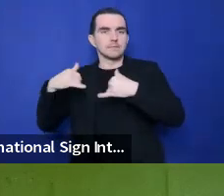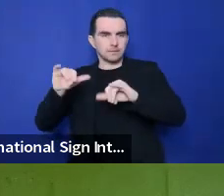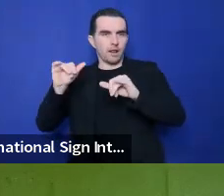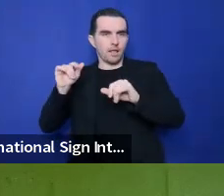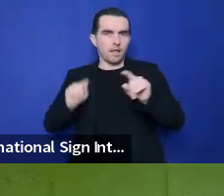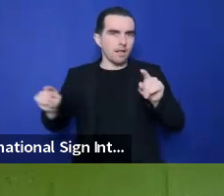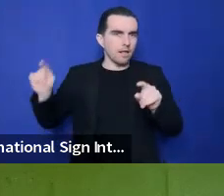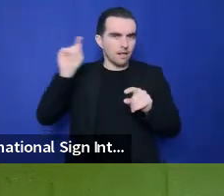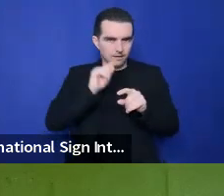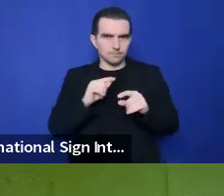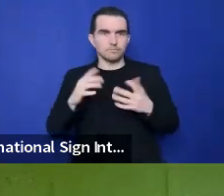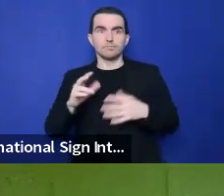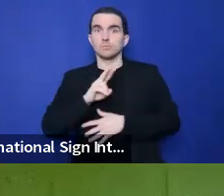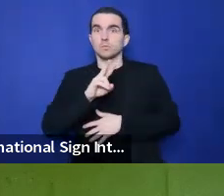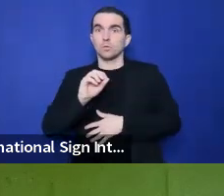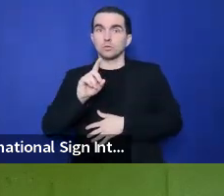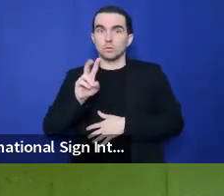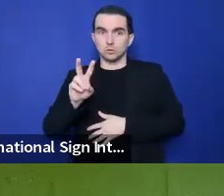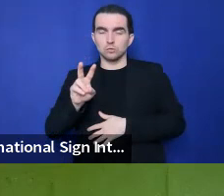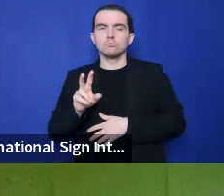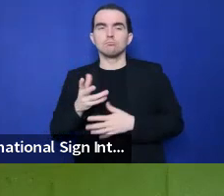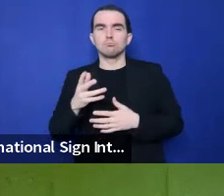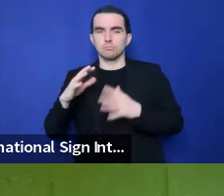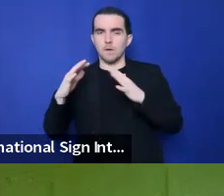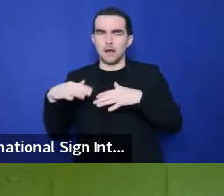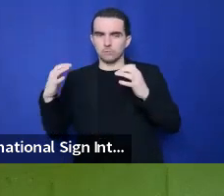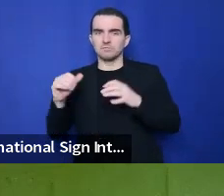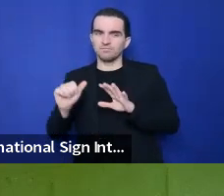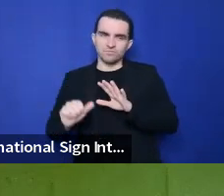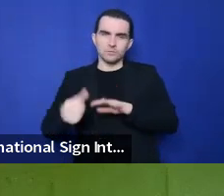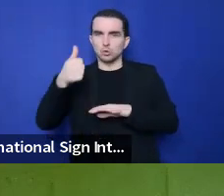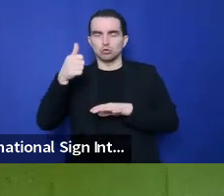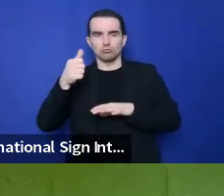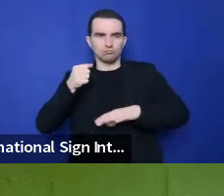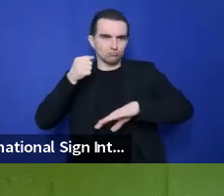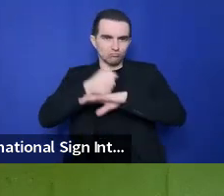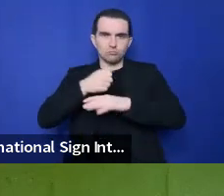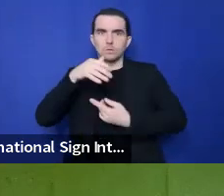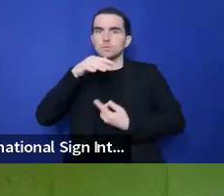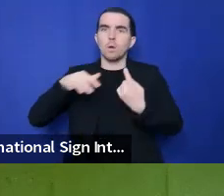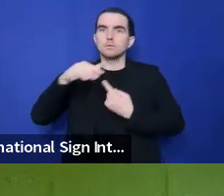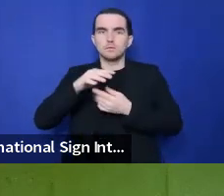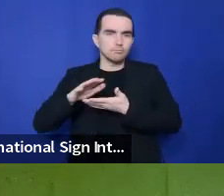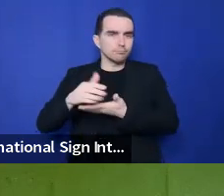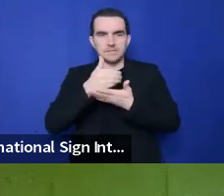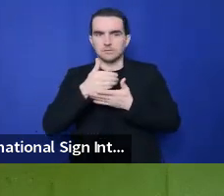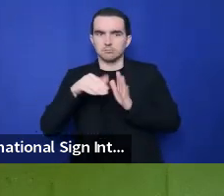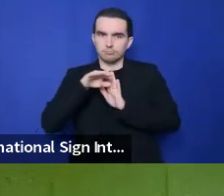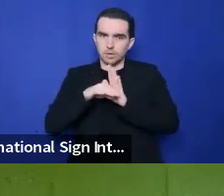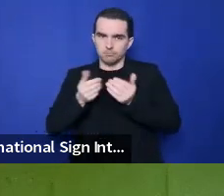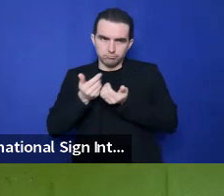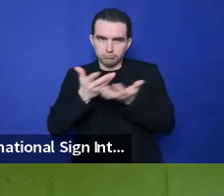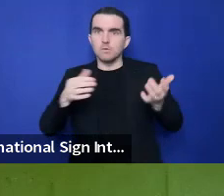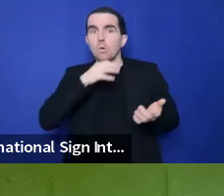beneficiaries receive cash allowances depending on their age. It is estimated that 80% of the number of